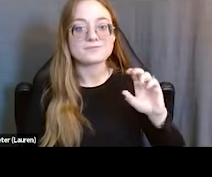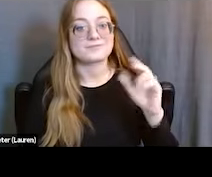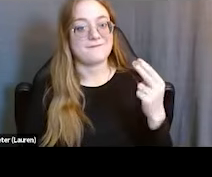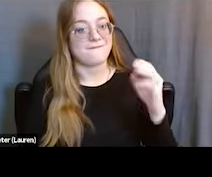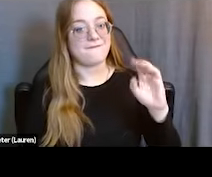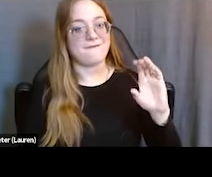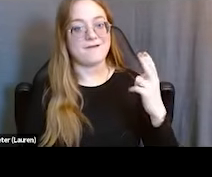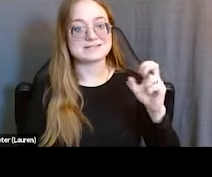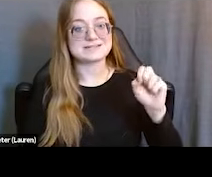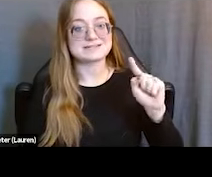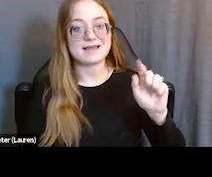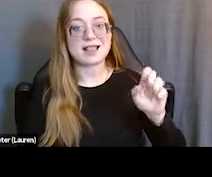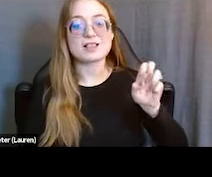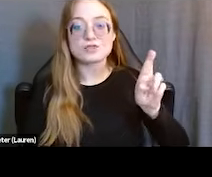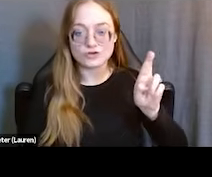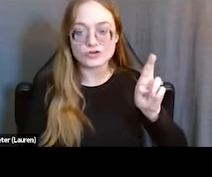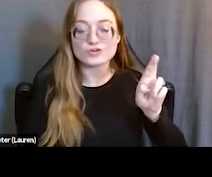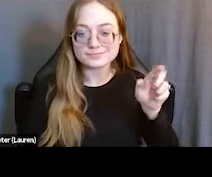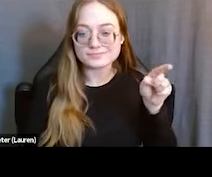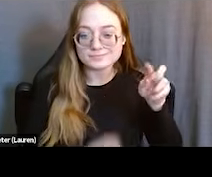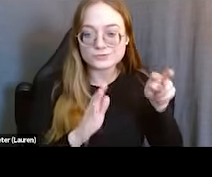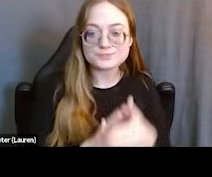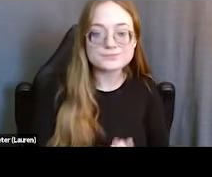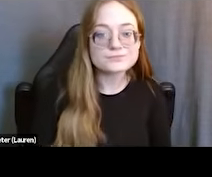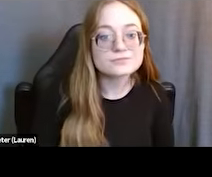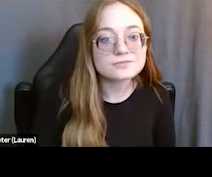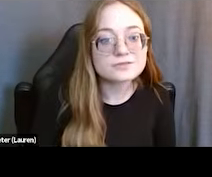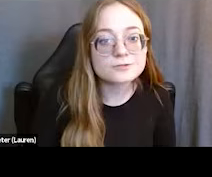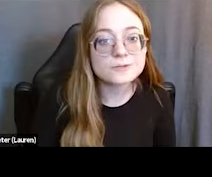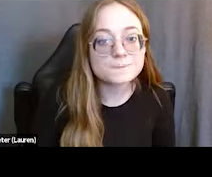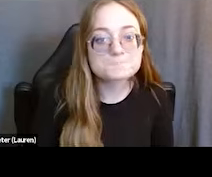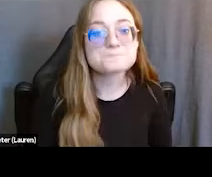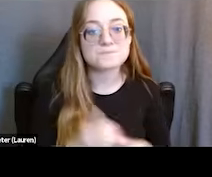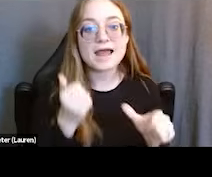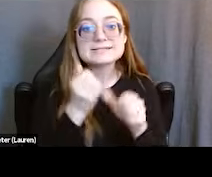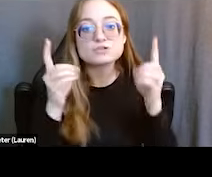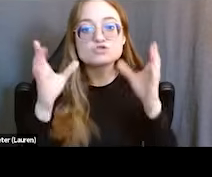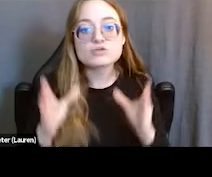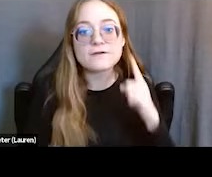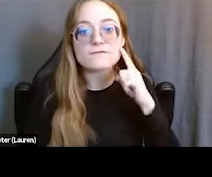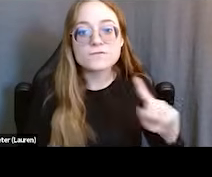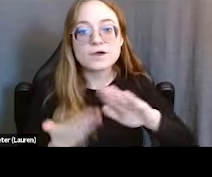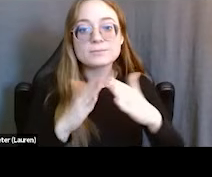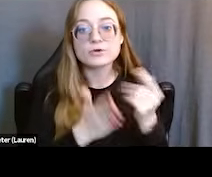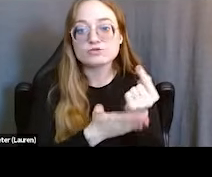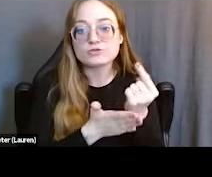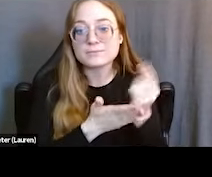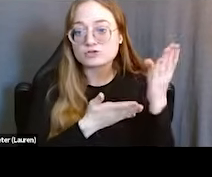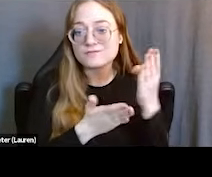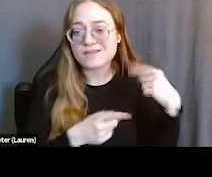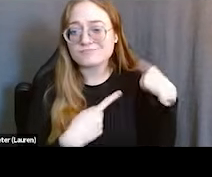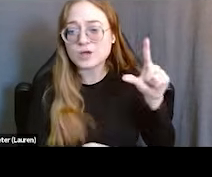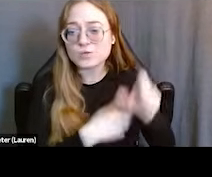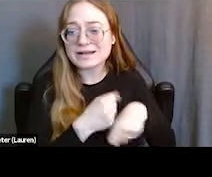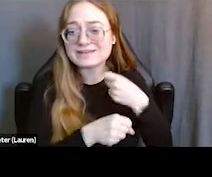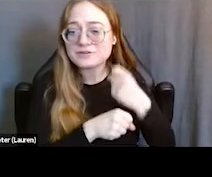Community Treatment Services at Ohio Department of Mental Health and Addiction Services. Lori brings more than 20 years of behavioral health and correctional